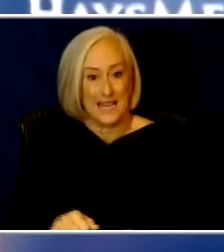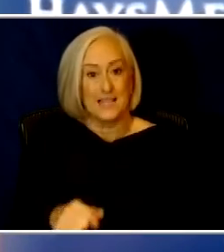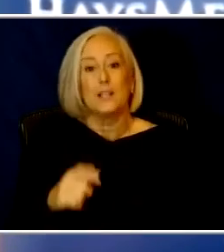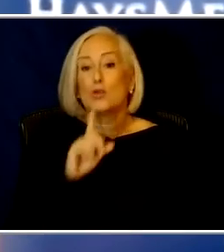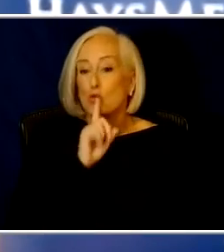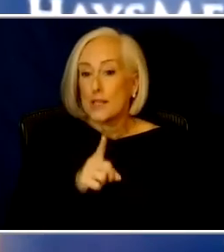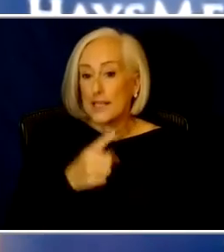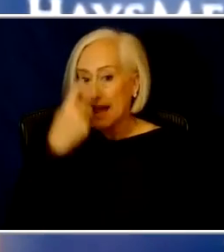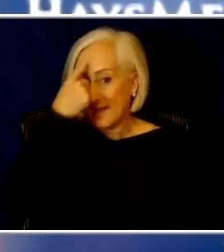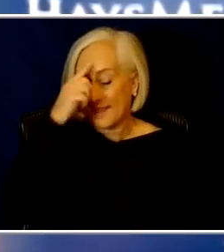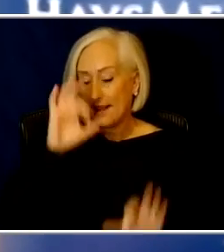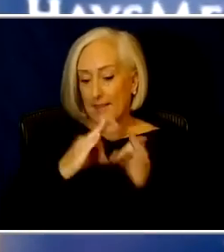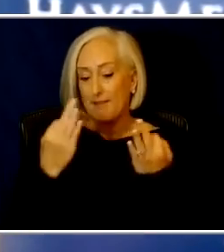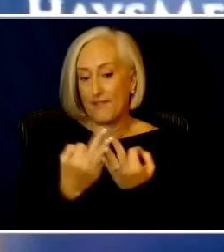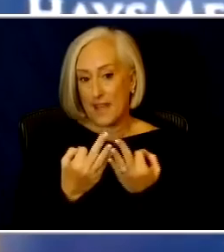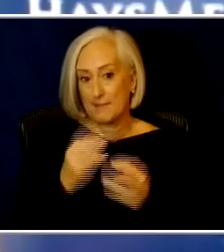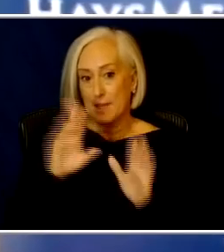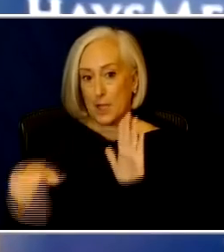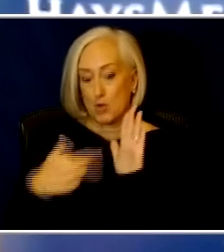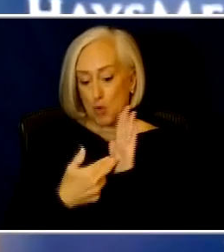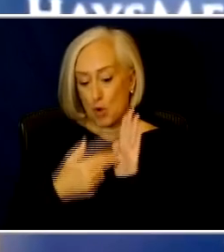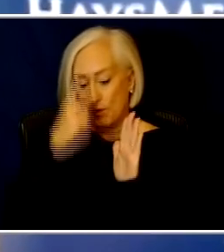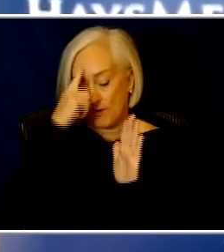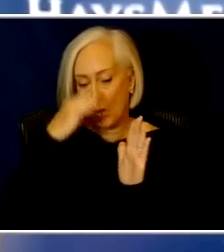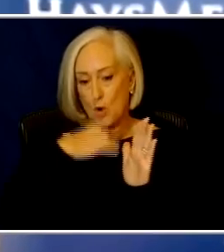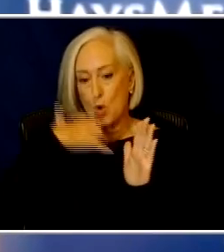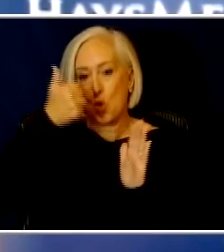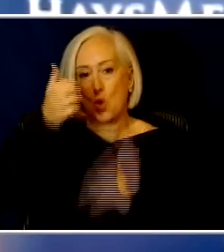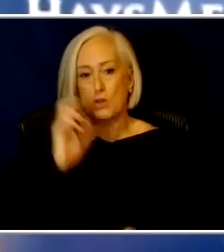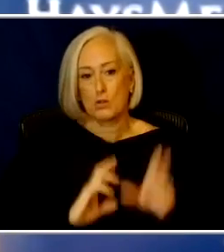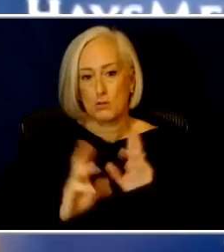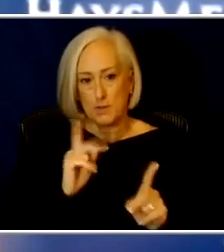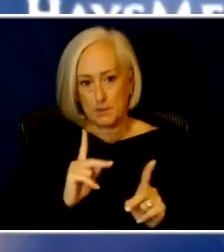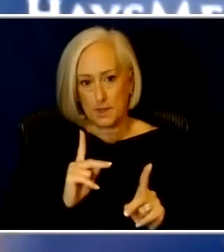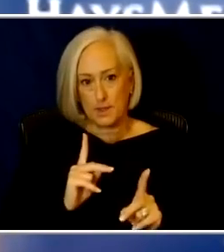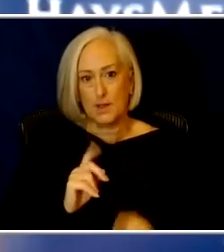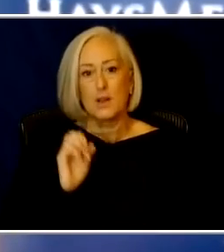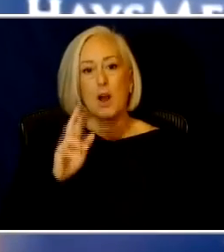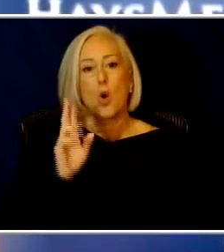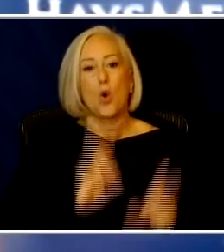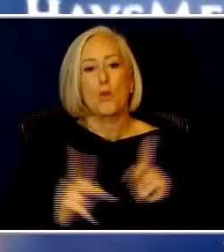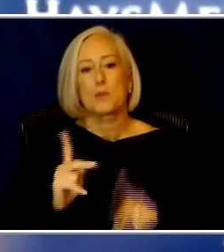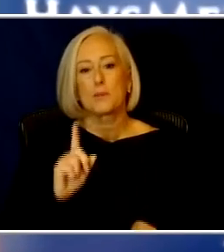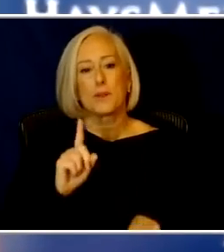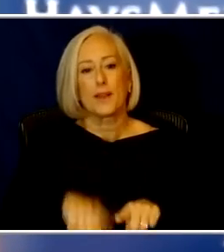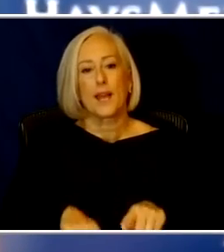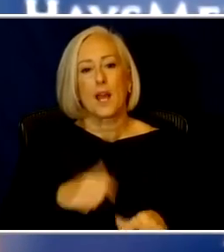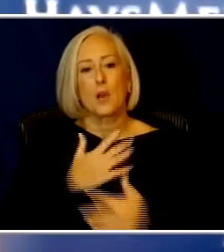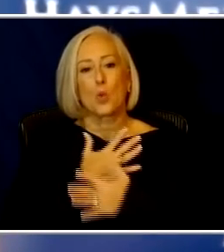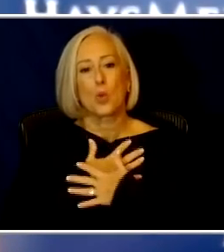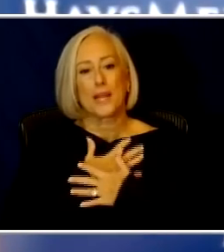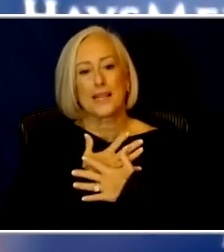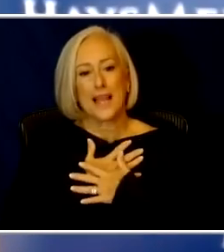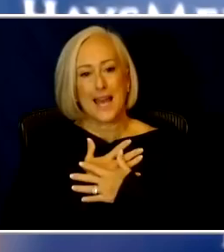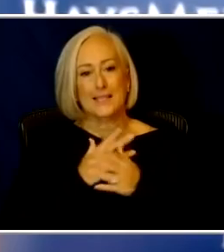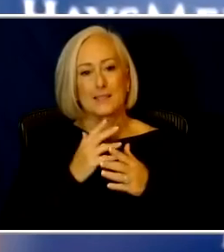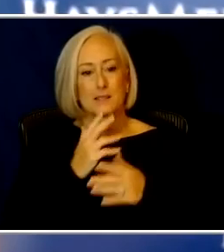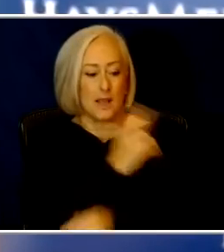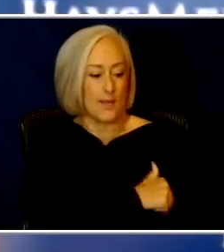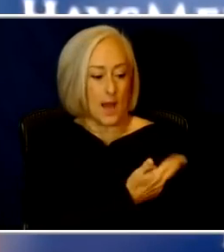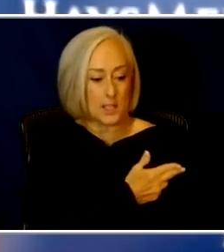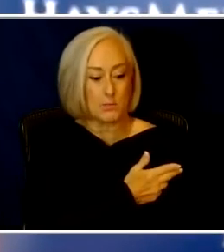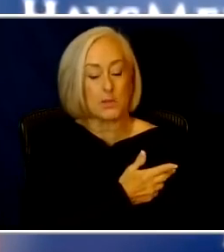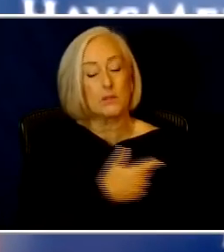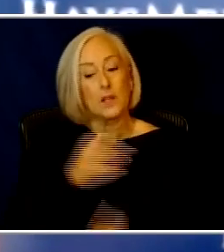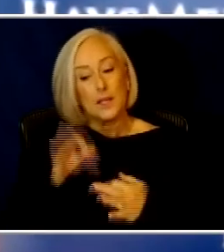certainly in the elderly and the folks that are, have more trouble being relaxed in the hospital, I think being around them and make sure